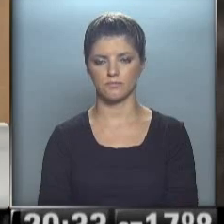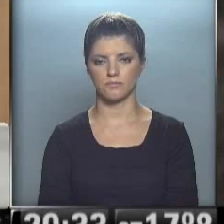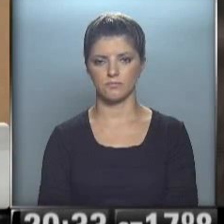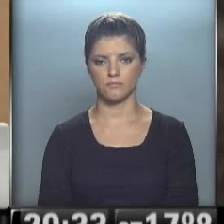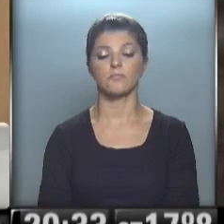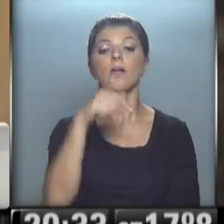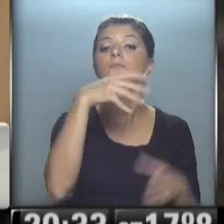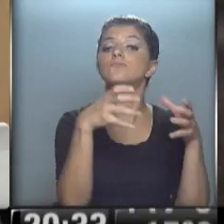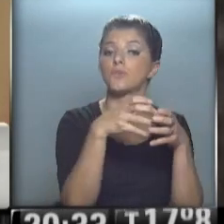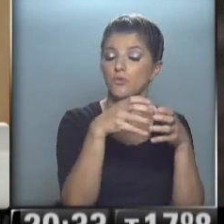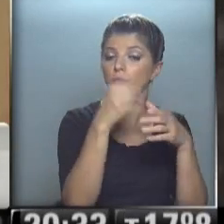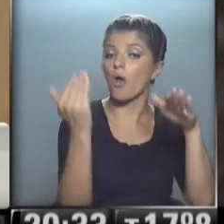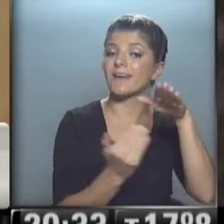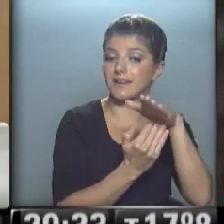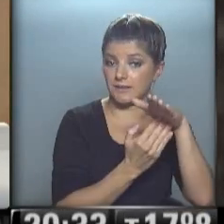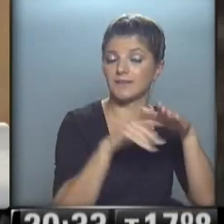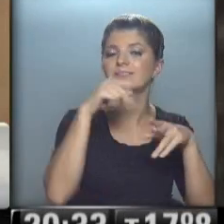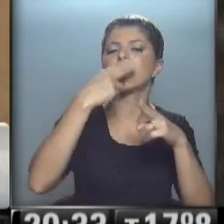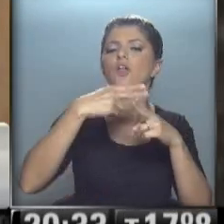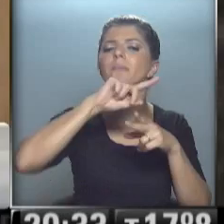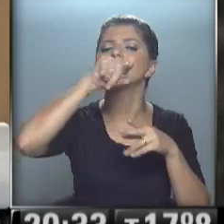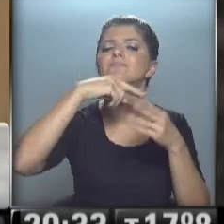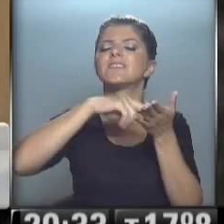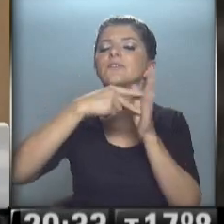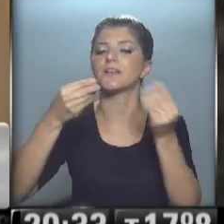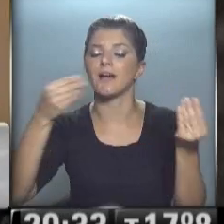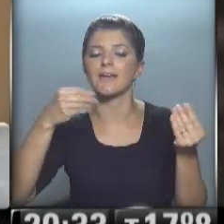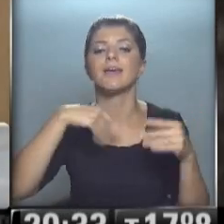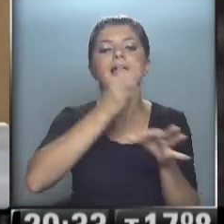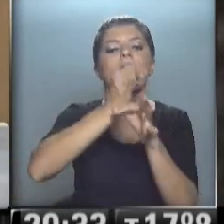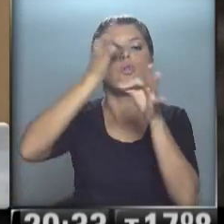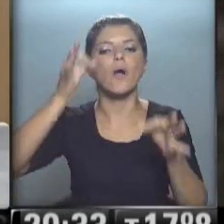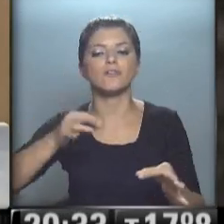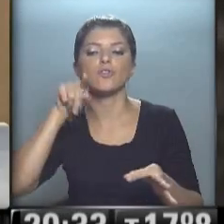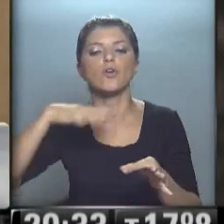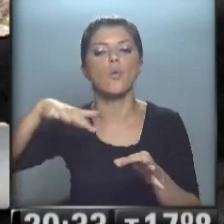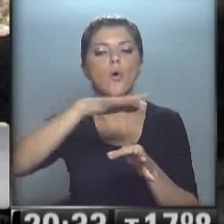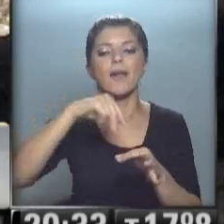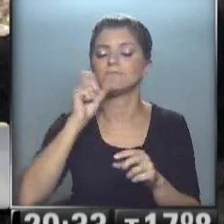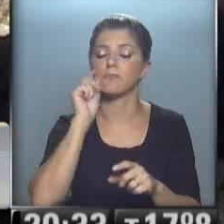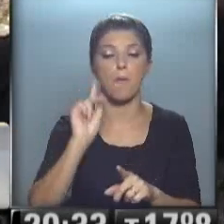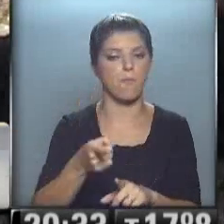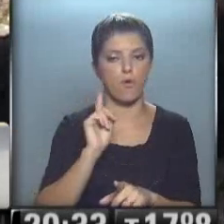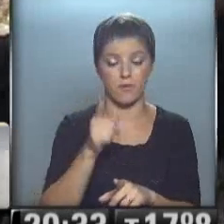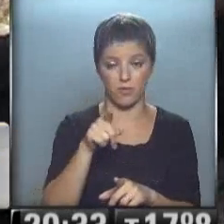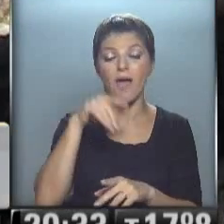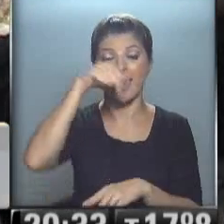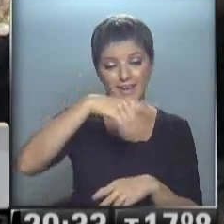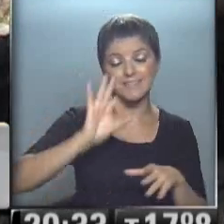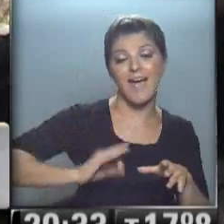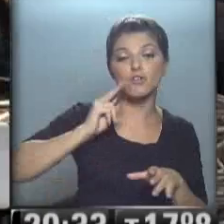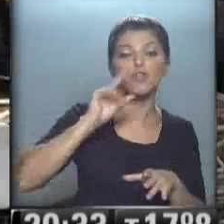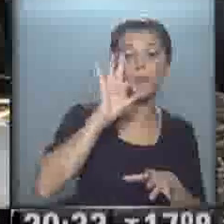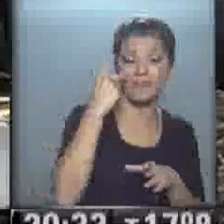Boko Haram, cuyo nombre significa la educación occidental es un pecado, fue fundado en 2002. Y en los últimos